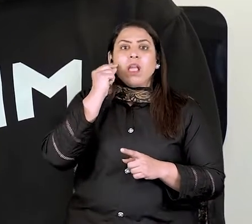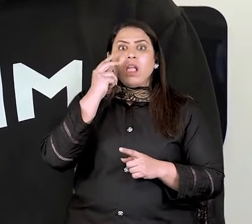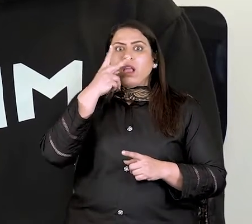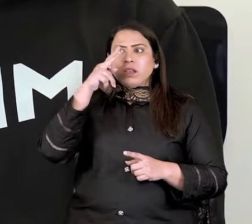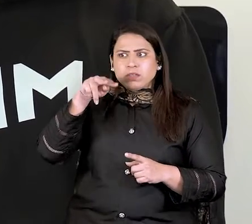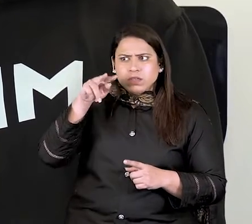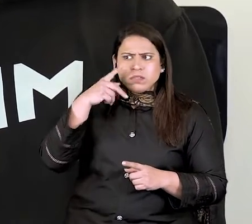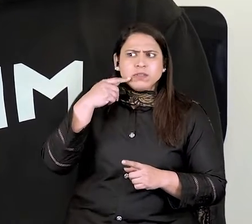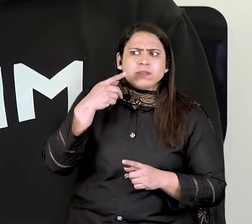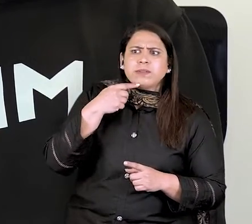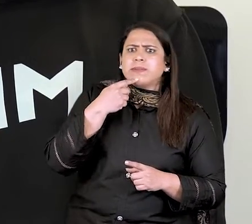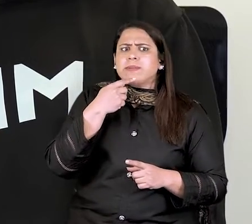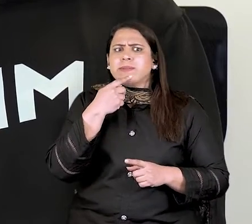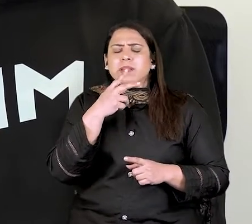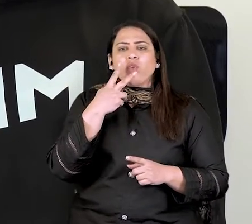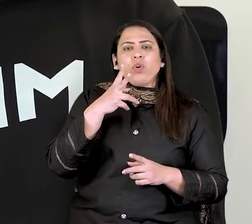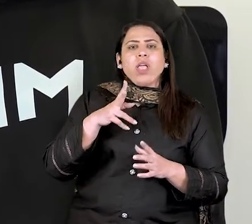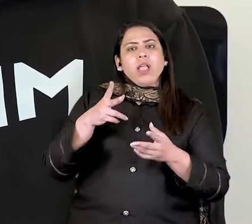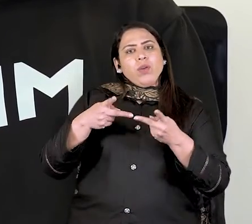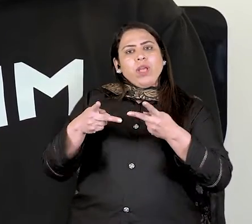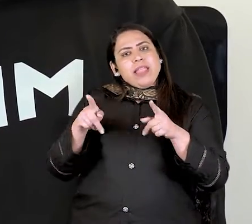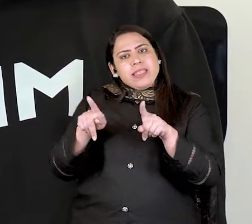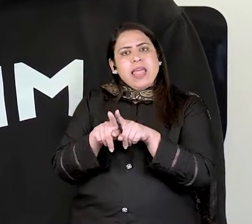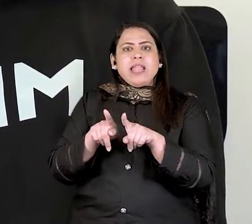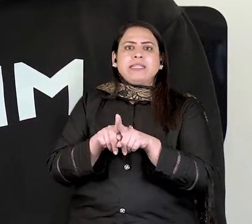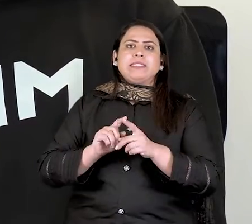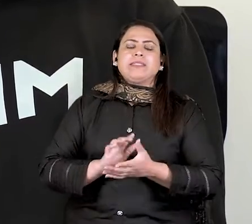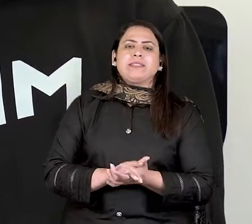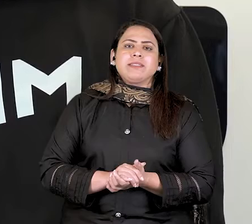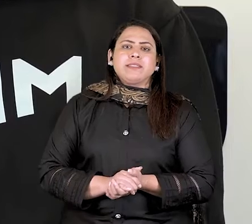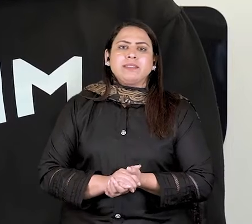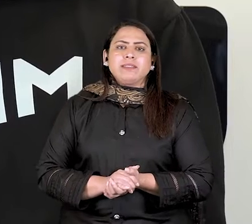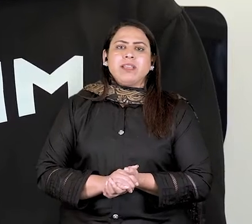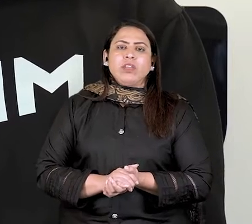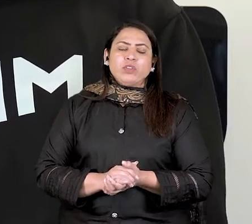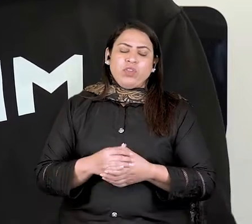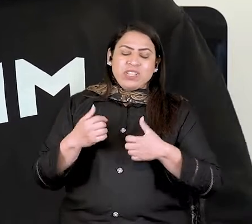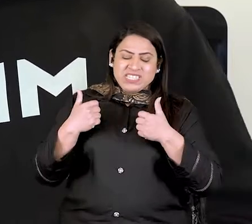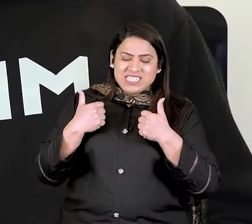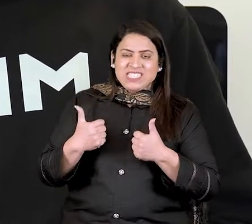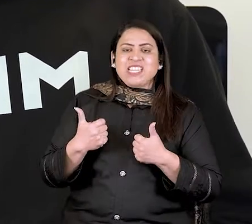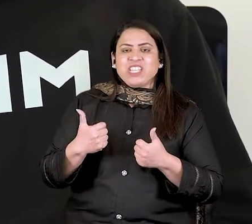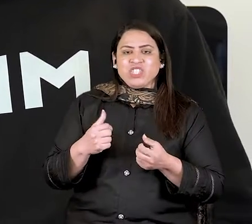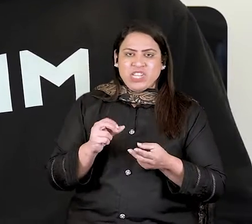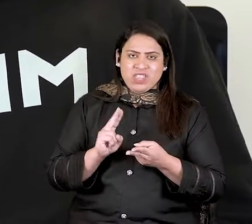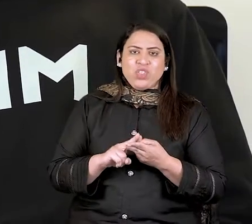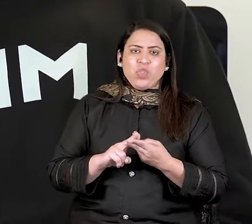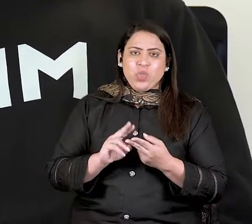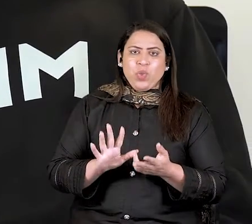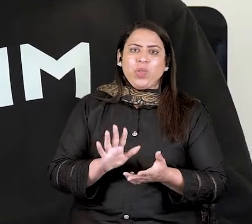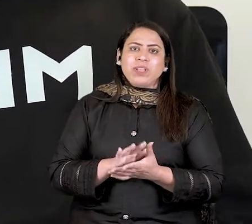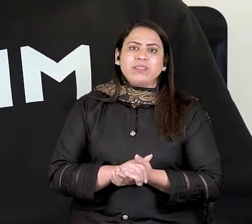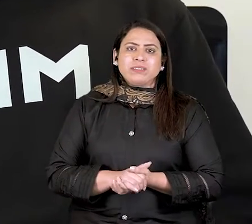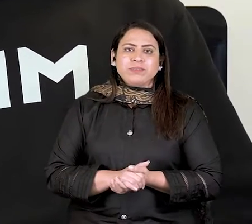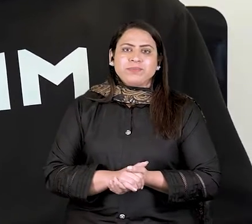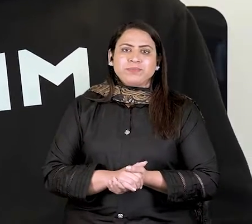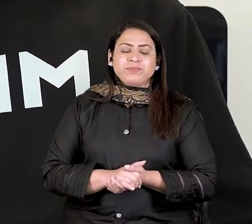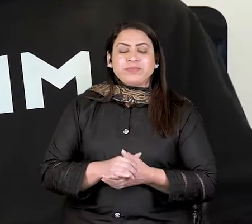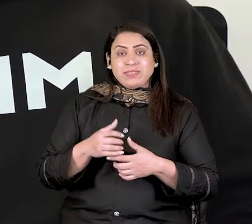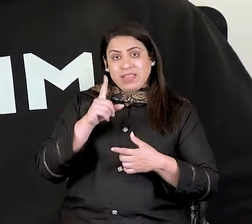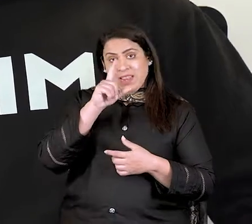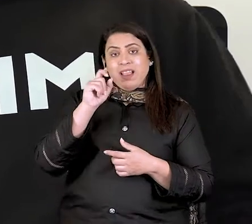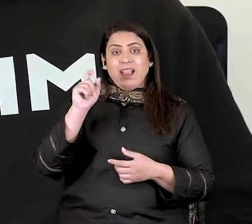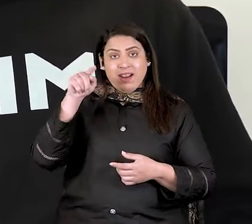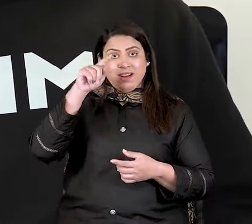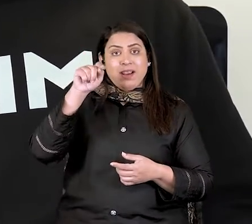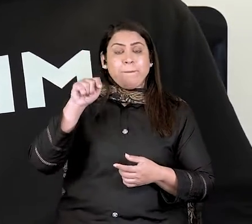are into cooking. So we handle different stations. We supervise, we shadow people, we push people. They're the technical part of the business, which. So we